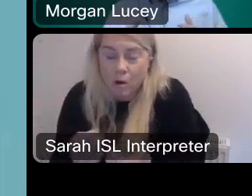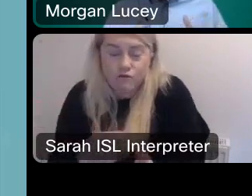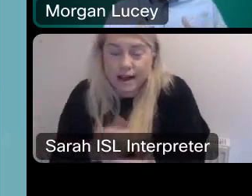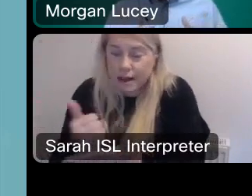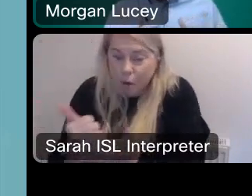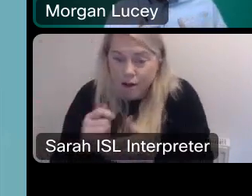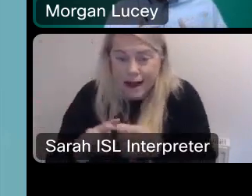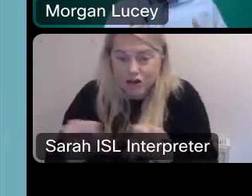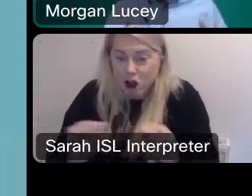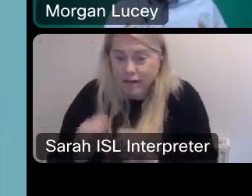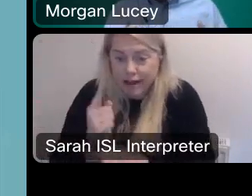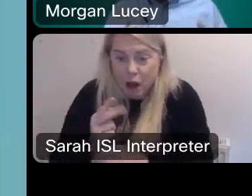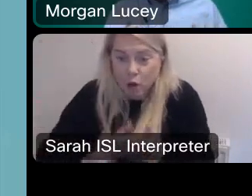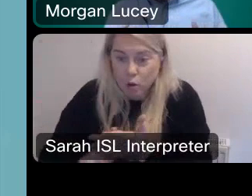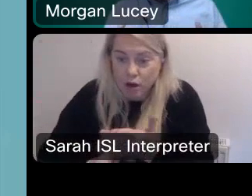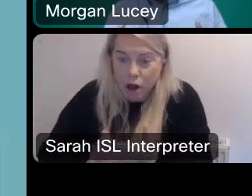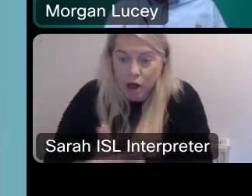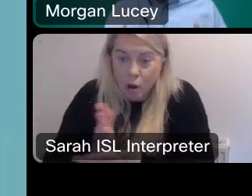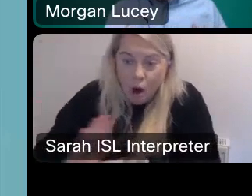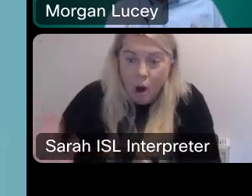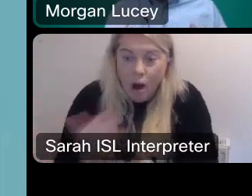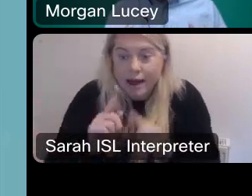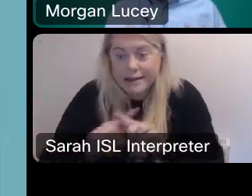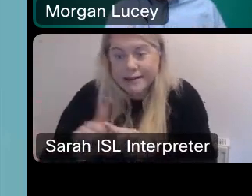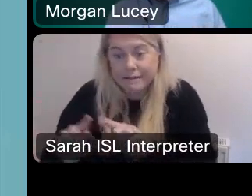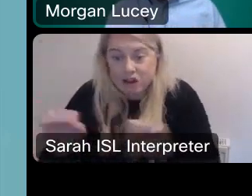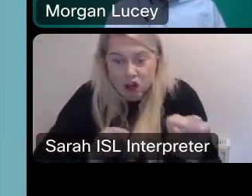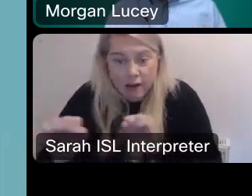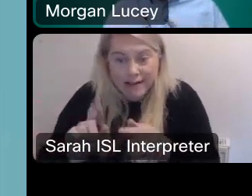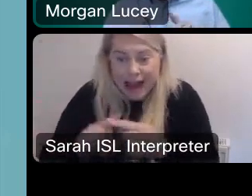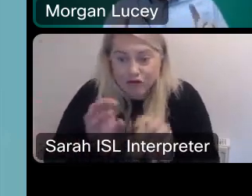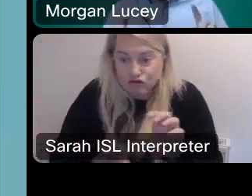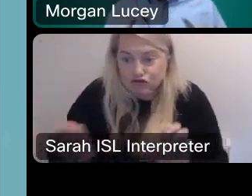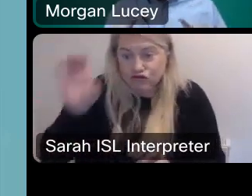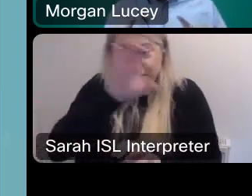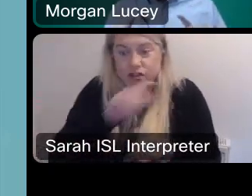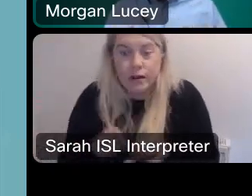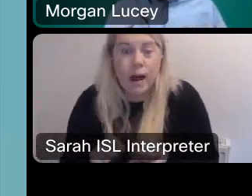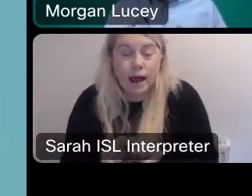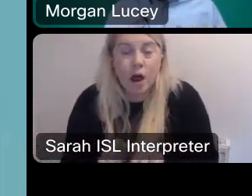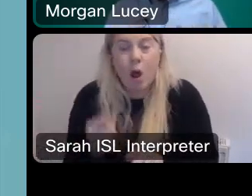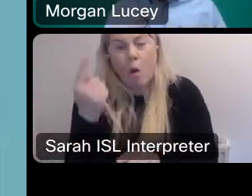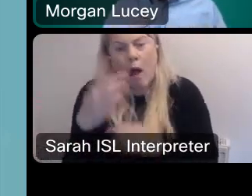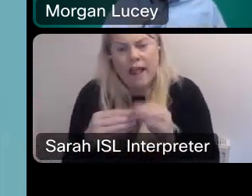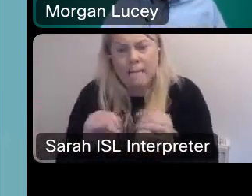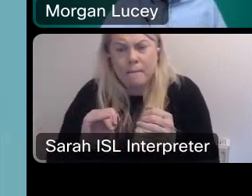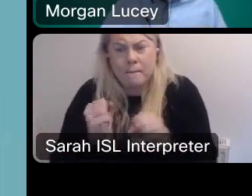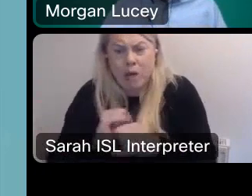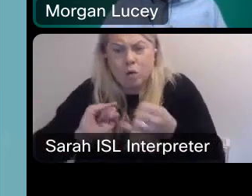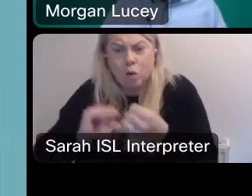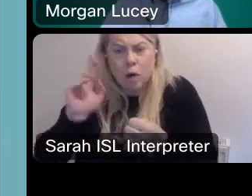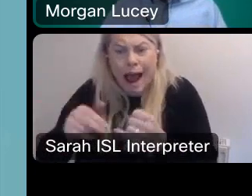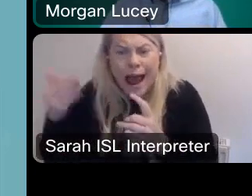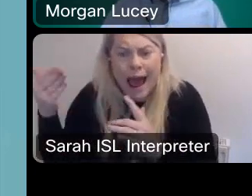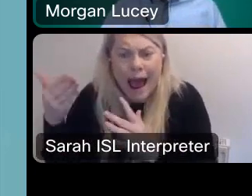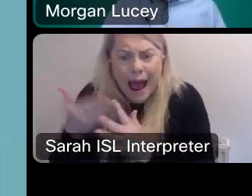service that's used across all the different regions and across all the different services. One of the things in relation to eligibility, I have mentioned it, but